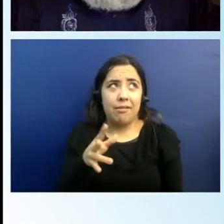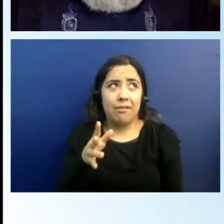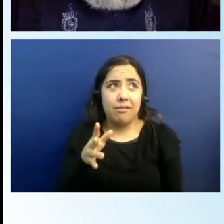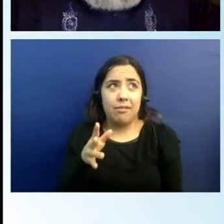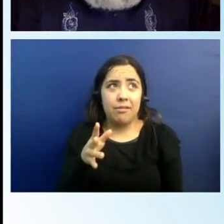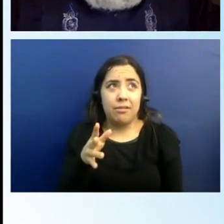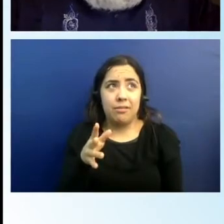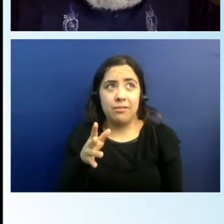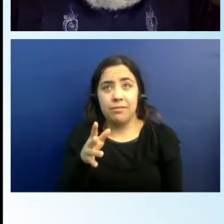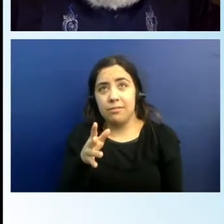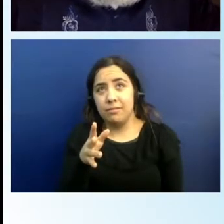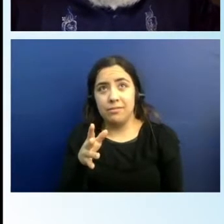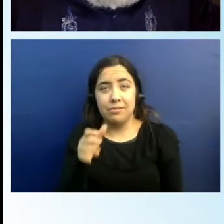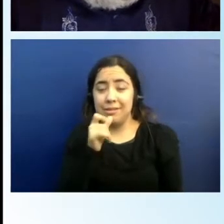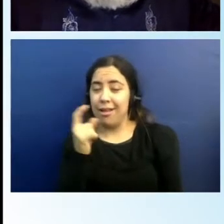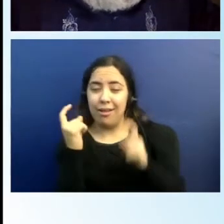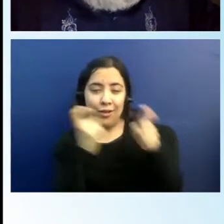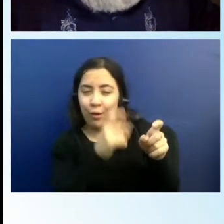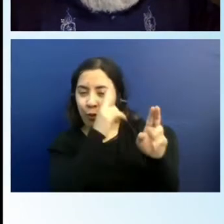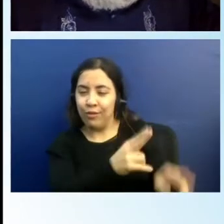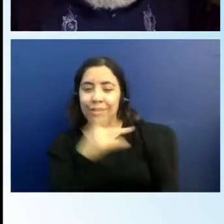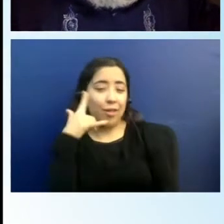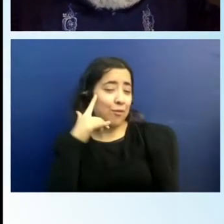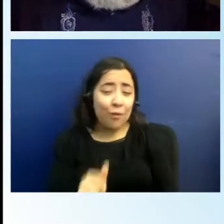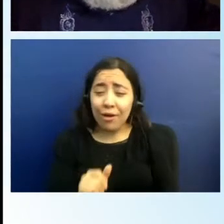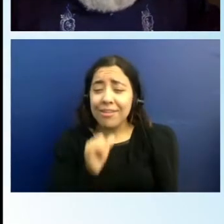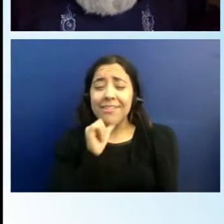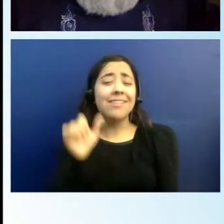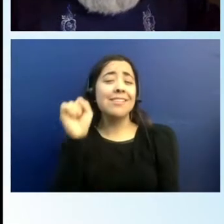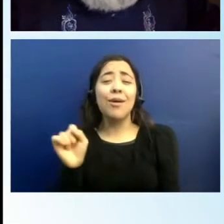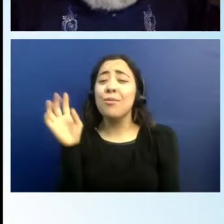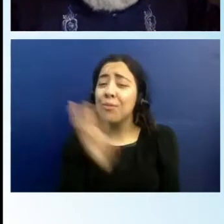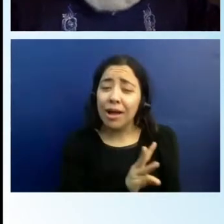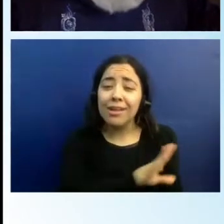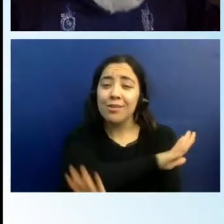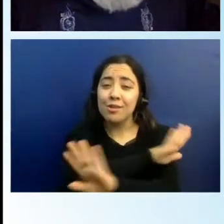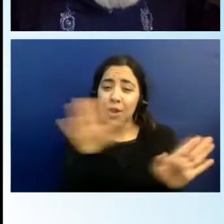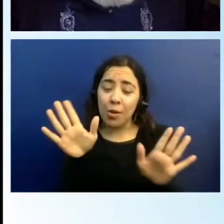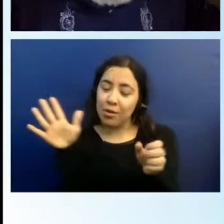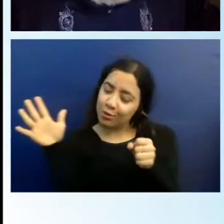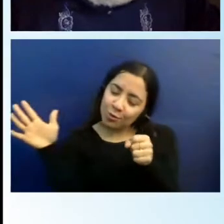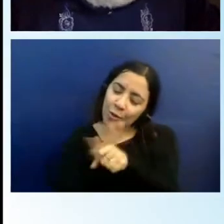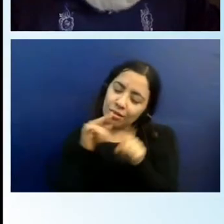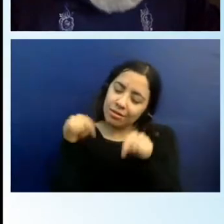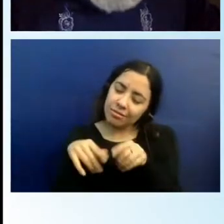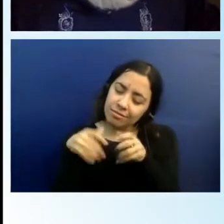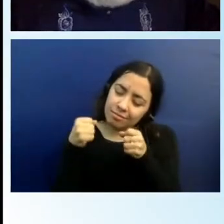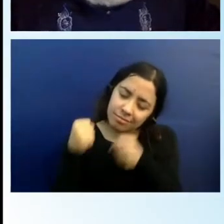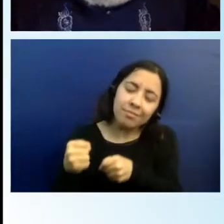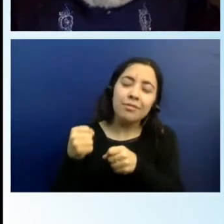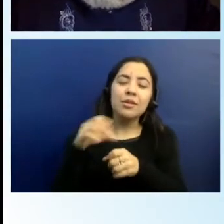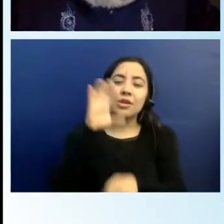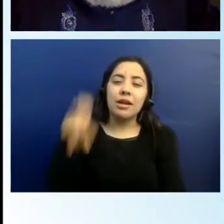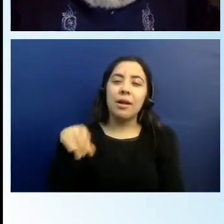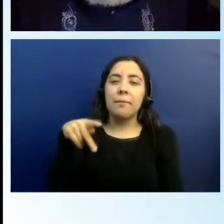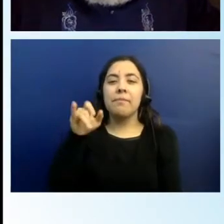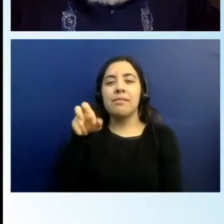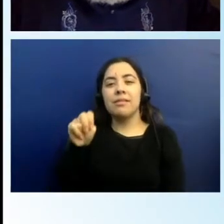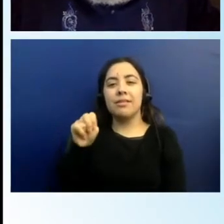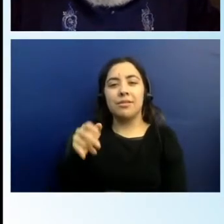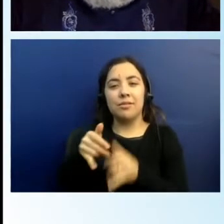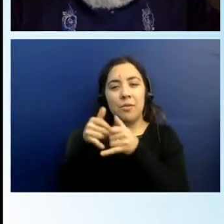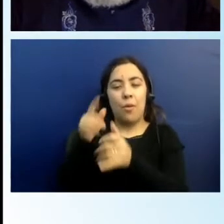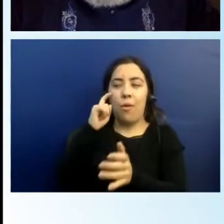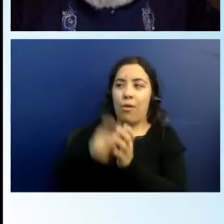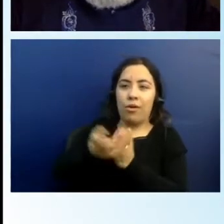that does not go to California or to the Southwest. It is totally a Chicago Pilsen award that we have.